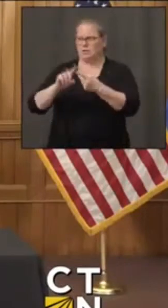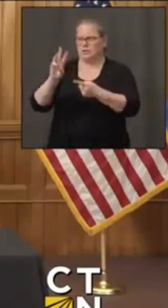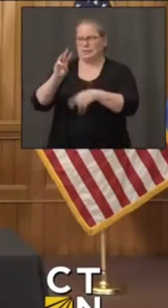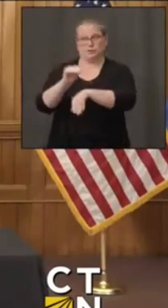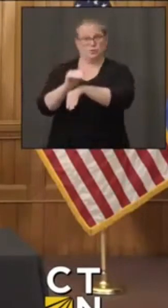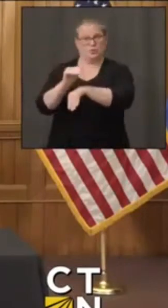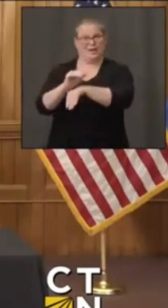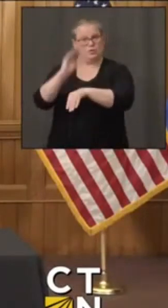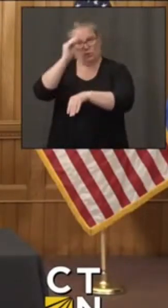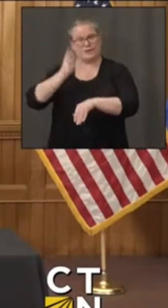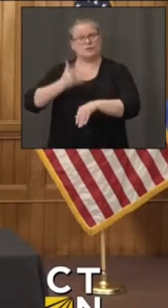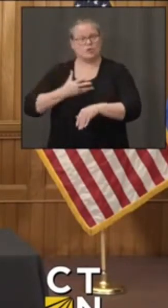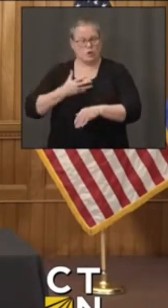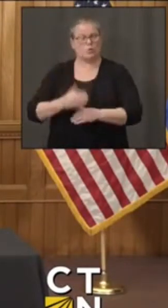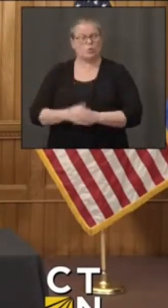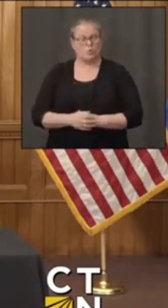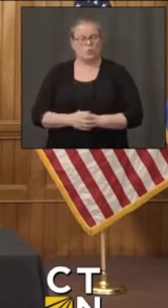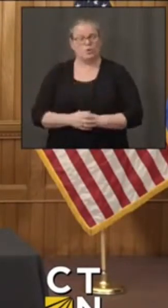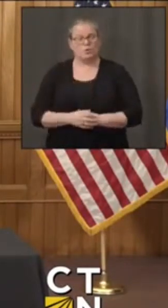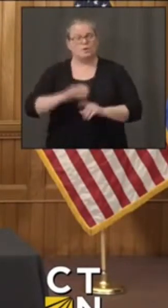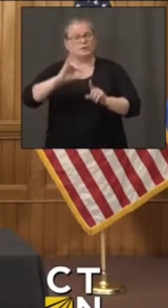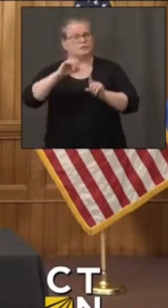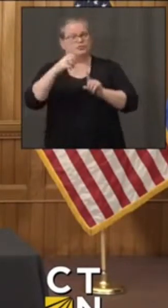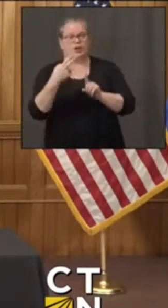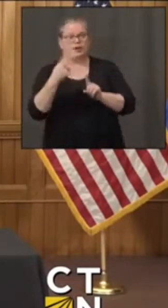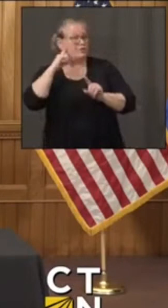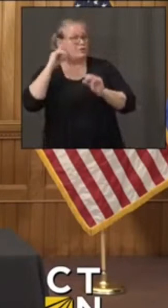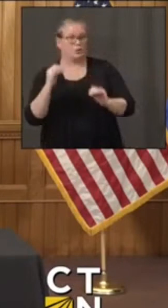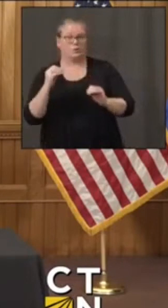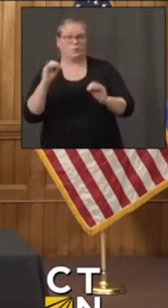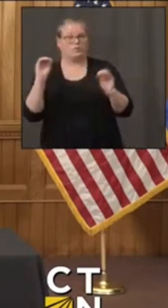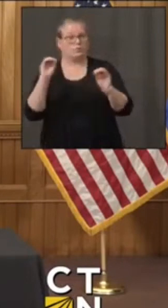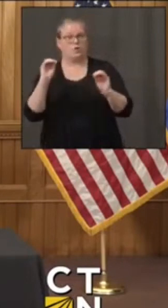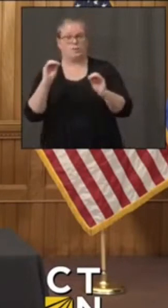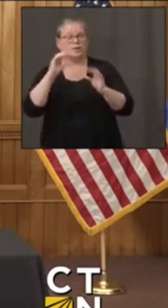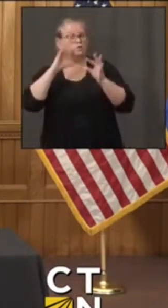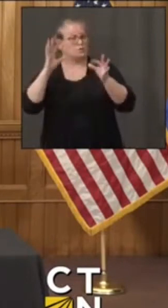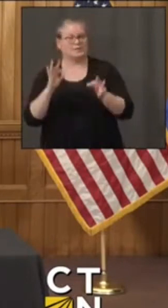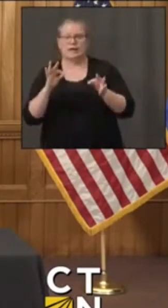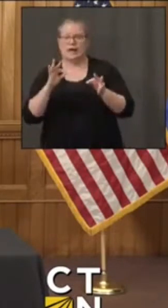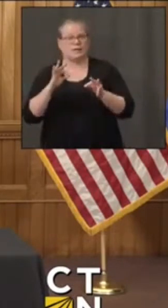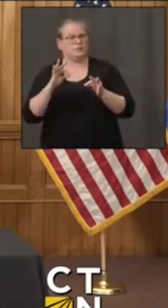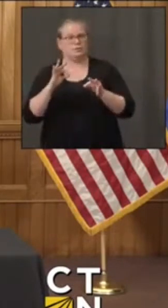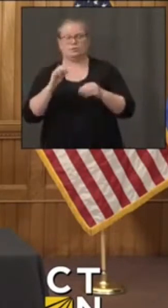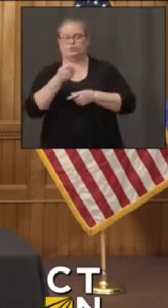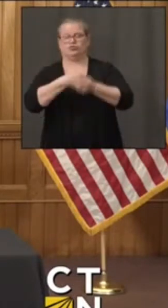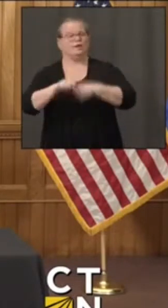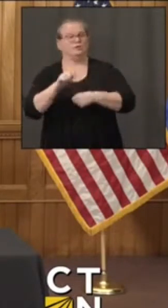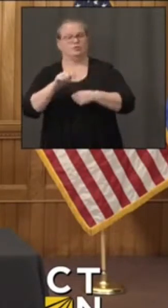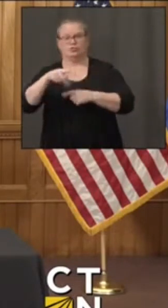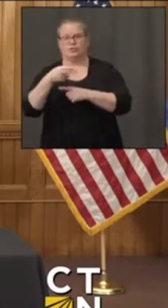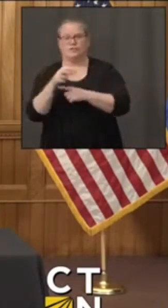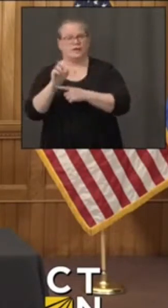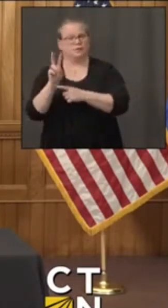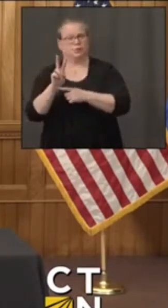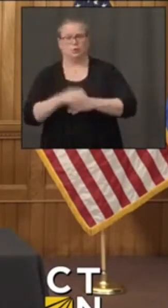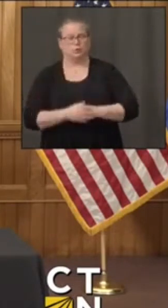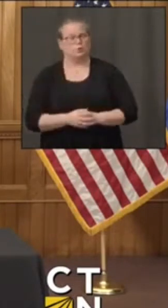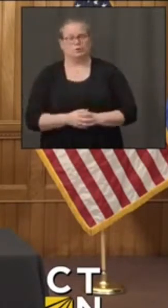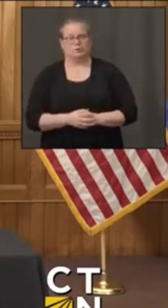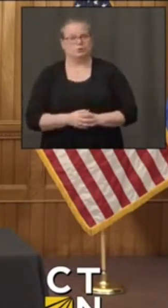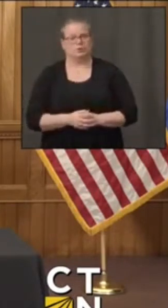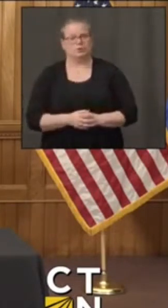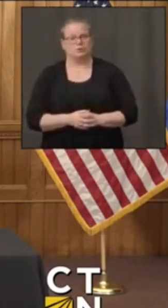6 o'clock today. And so far, we haven't heard from anyone who elected to roll back. Okay. And Josh, you mentioned